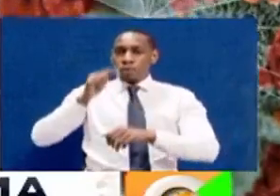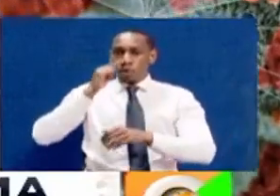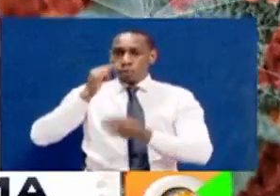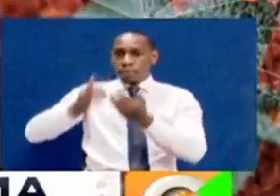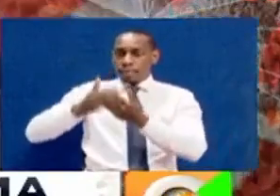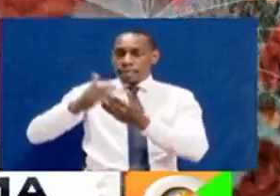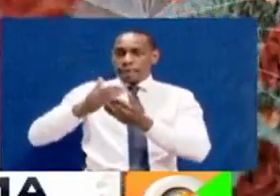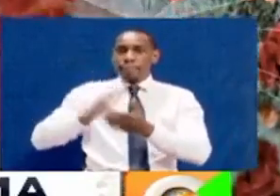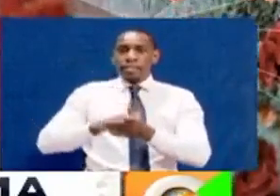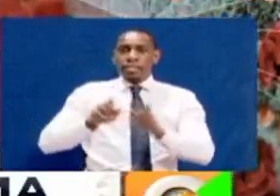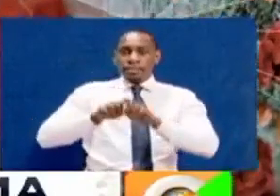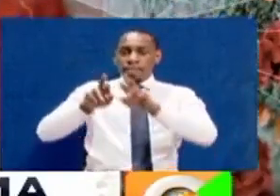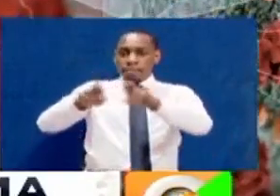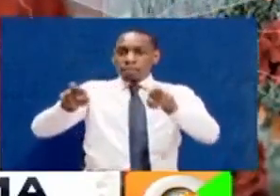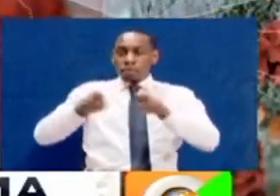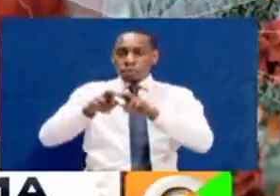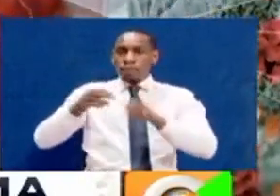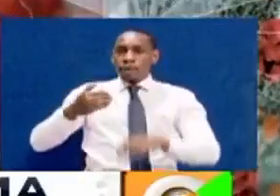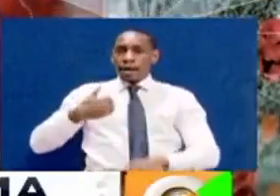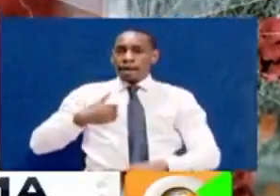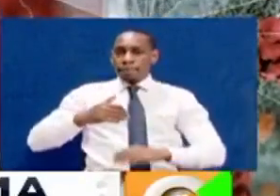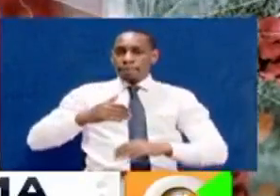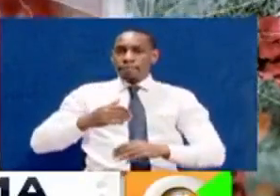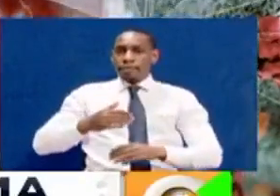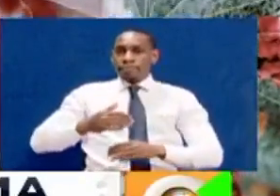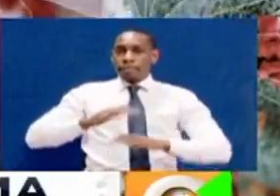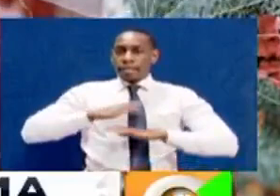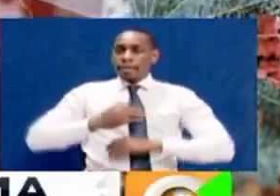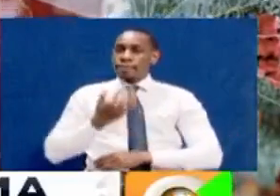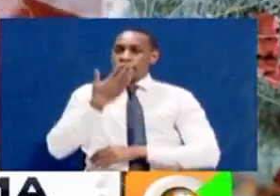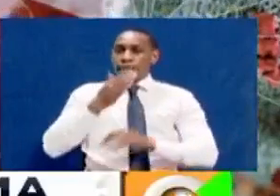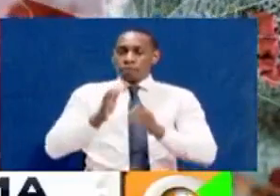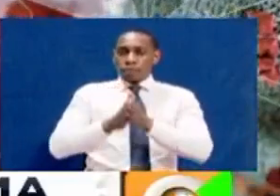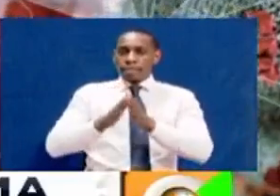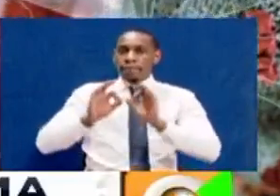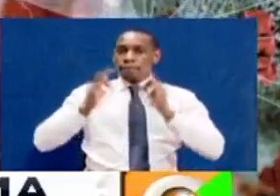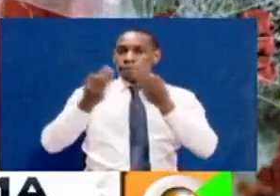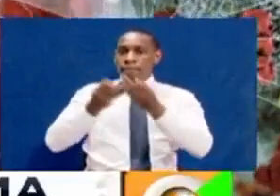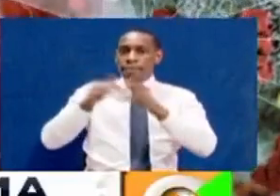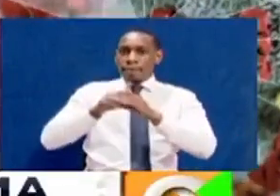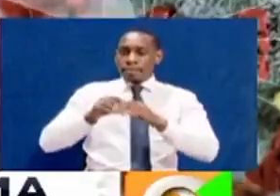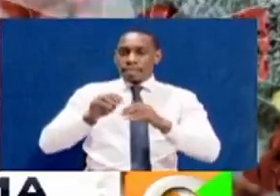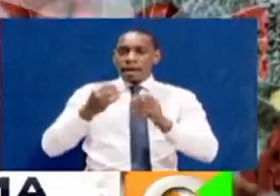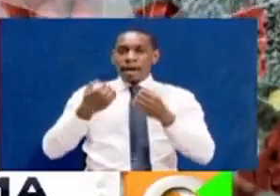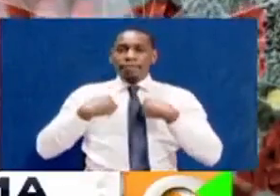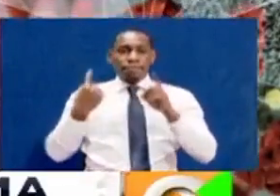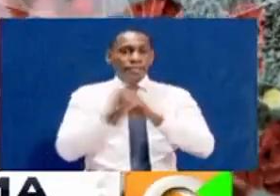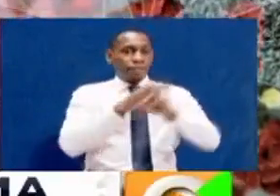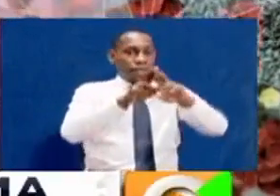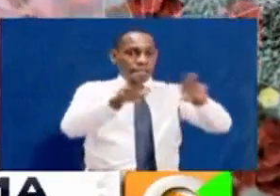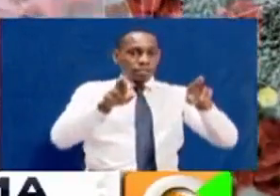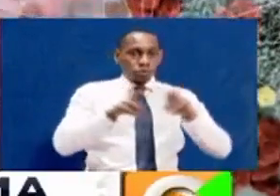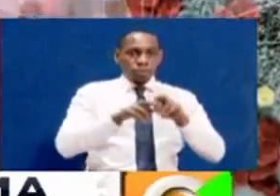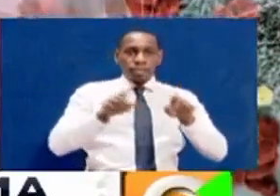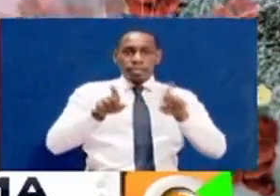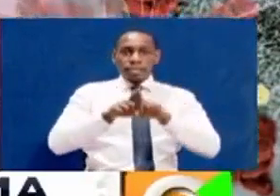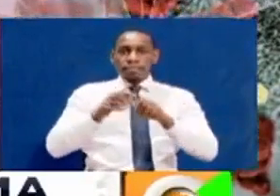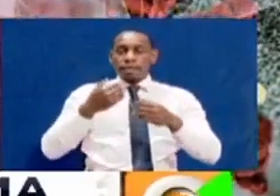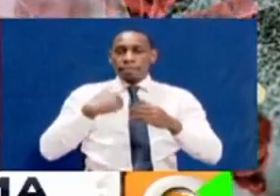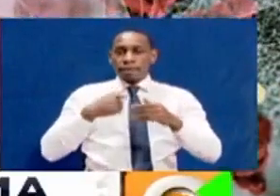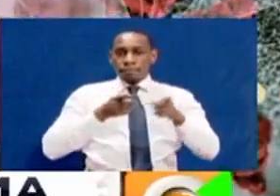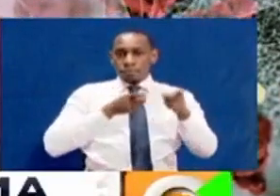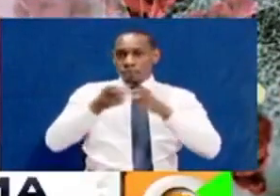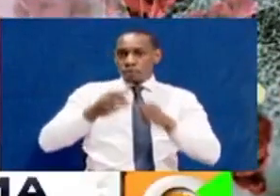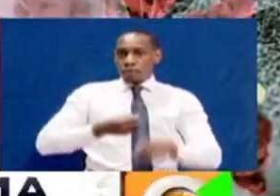The room must be well ventilated, limited number of caregivers, household members should stay in a different room, and there should be